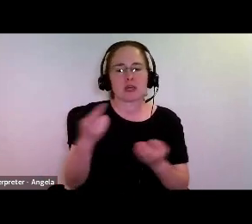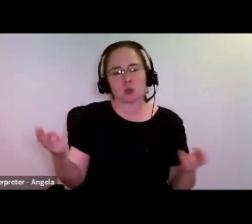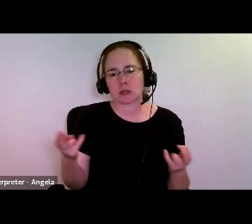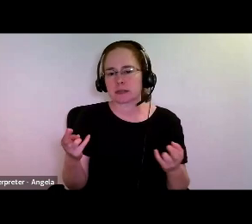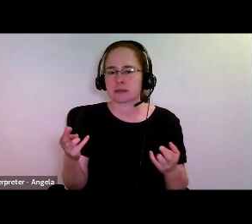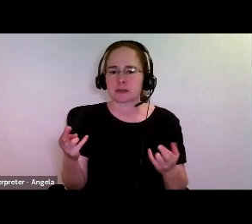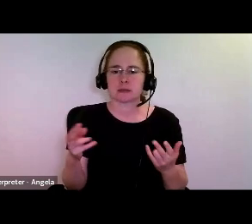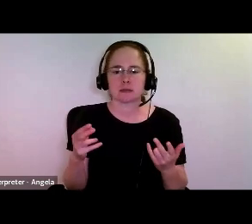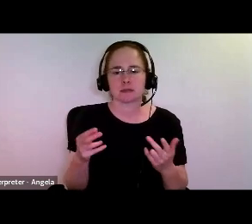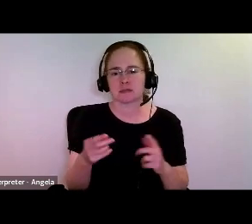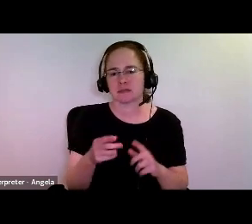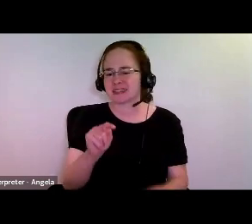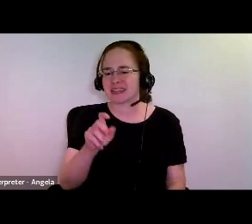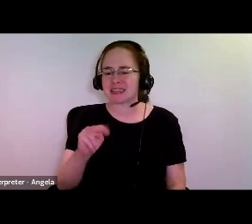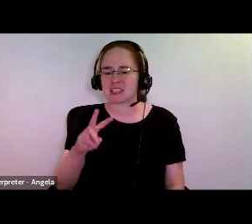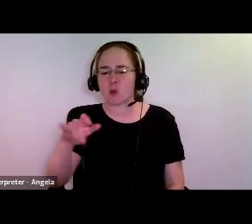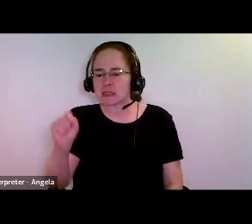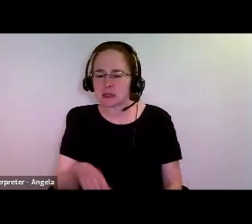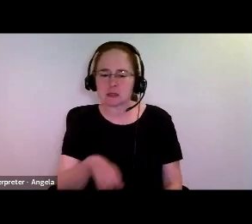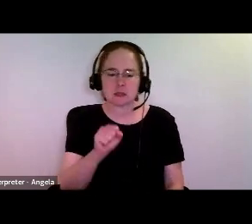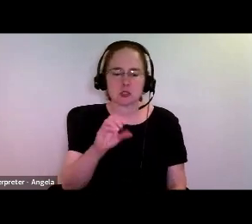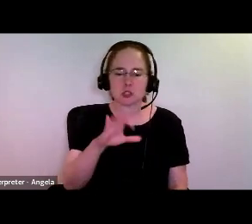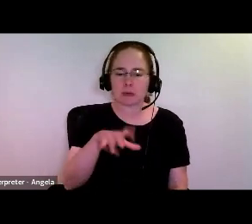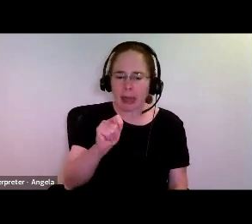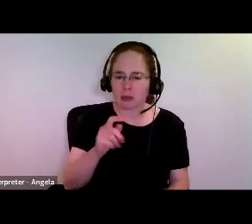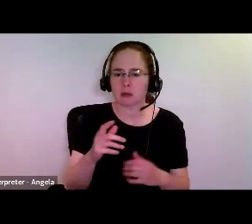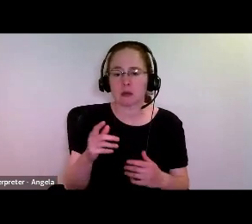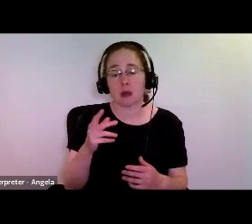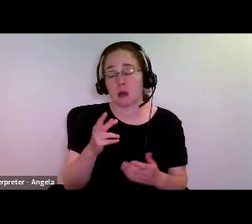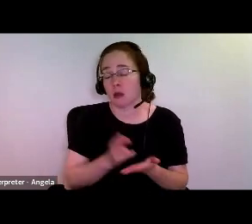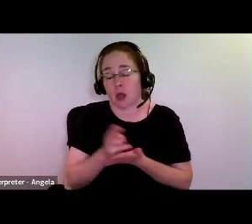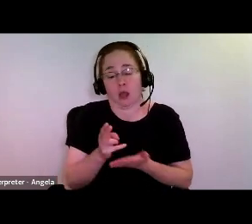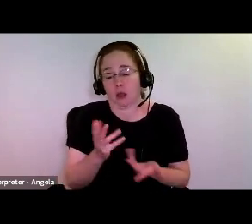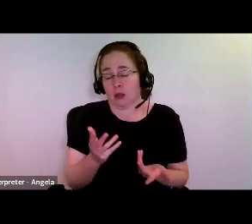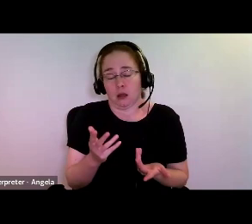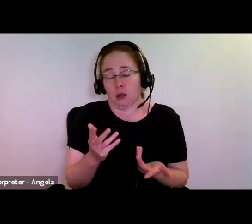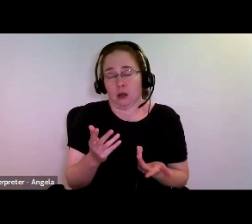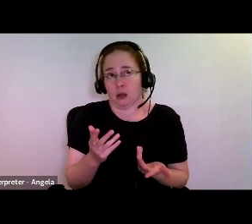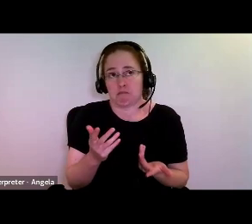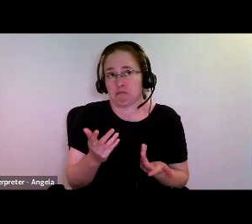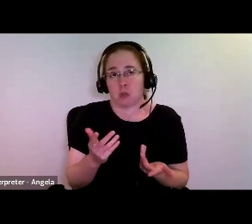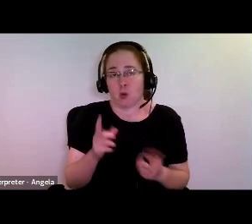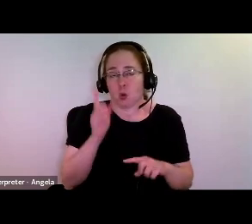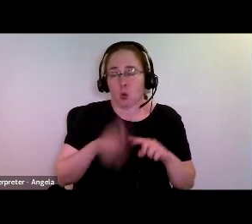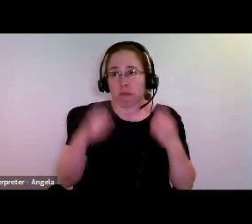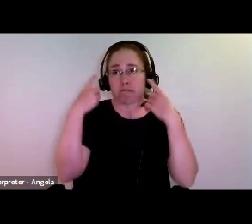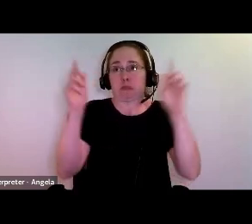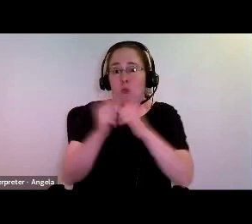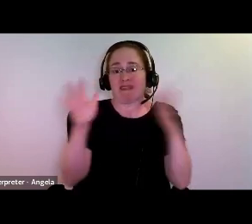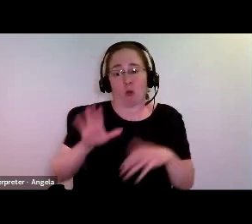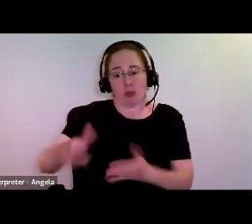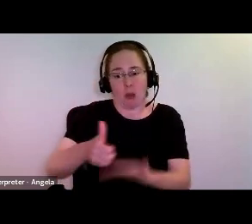SOCAT from Tennessee Voices. And honestly, we don't believe we would be where we're at now without that help from